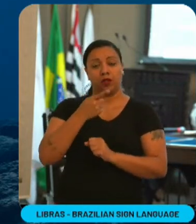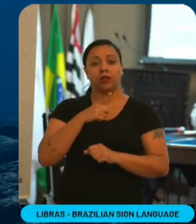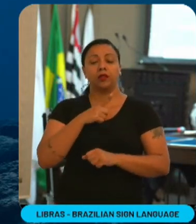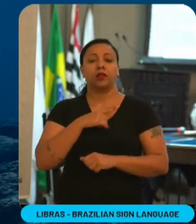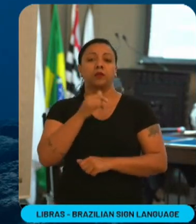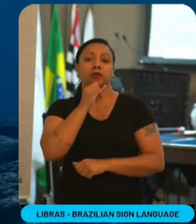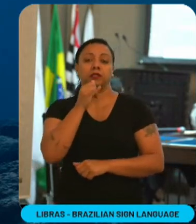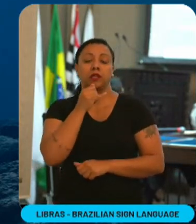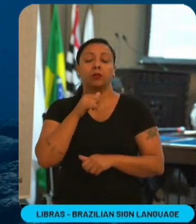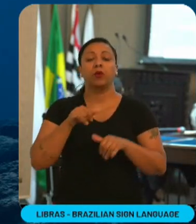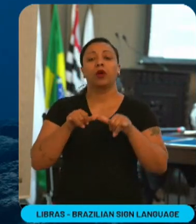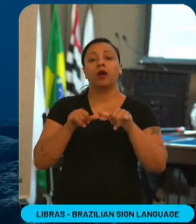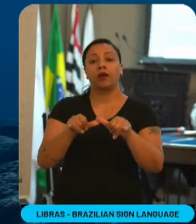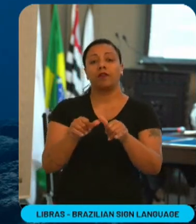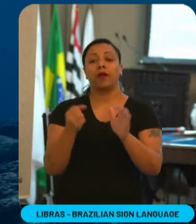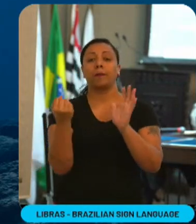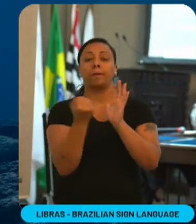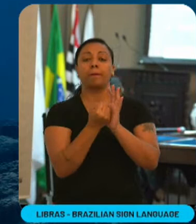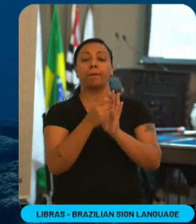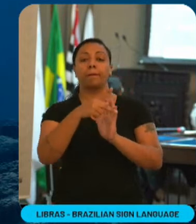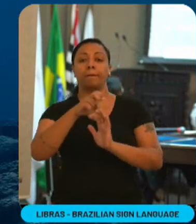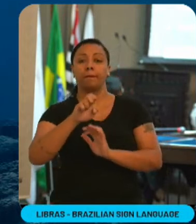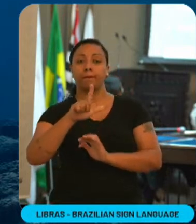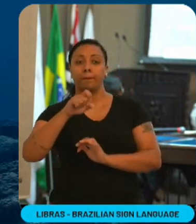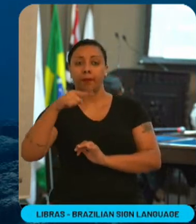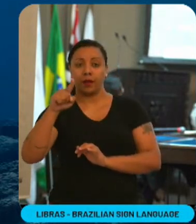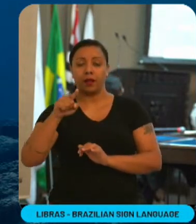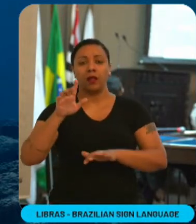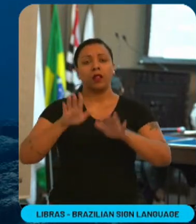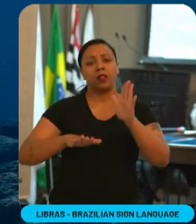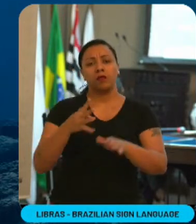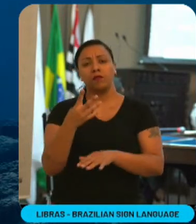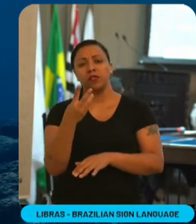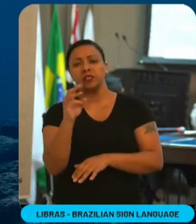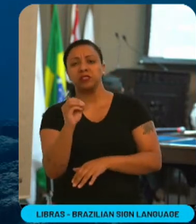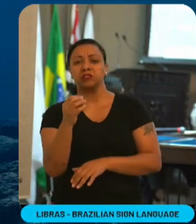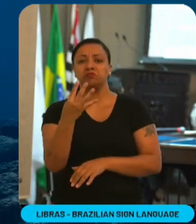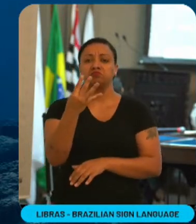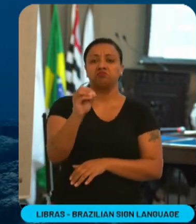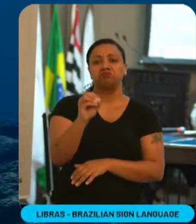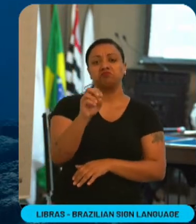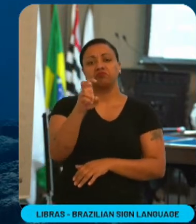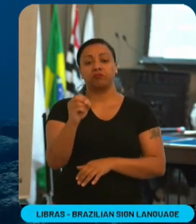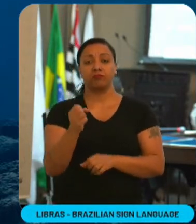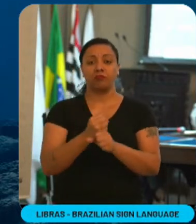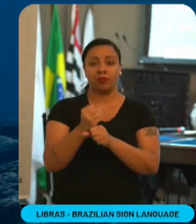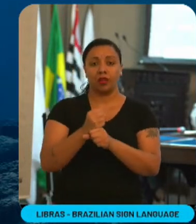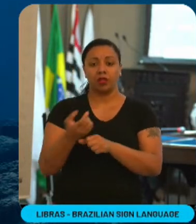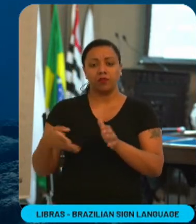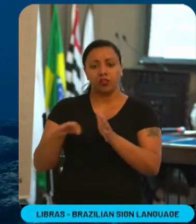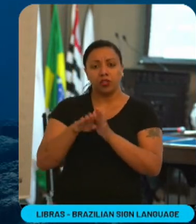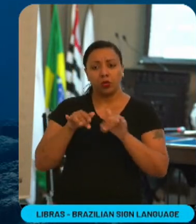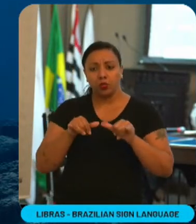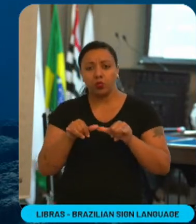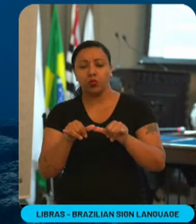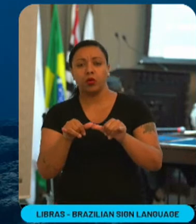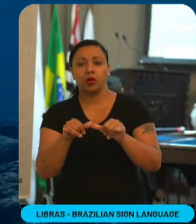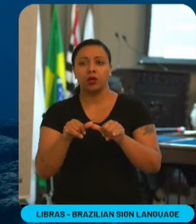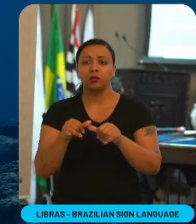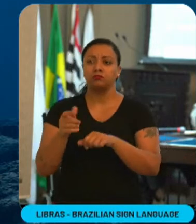can say that. For example, you have, for example, Café Pelé. Maybe in 30, 40, 50 years, you will arrive to